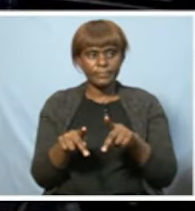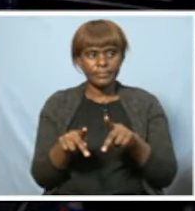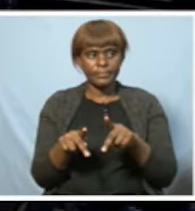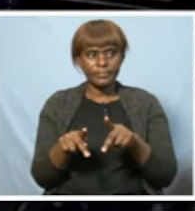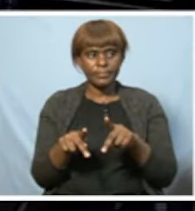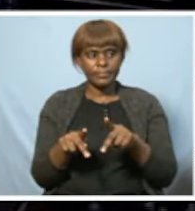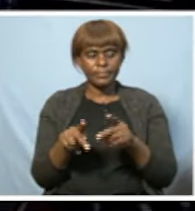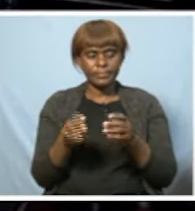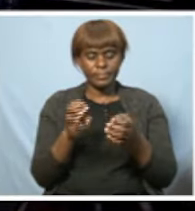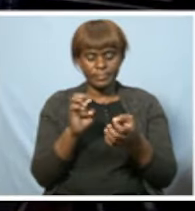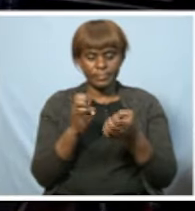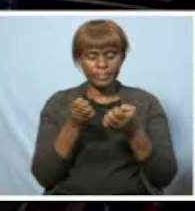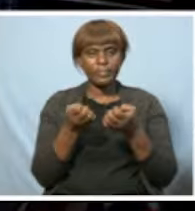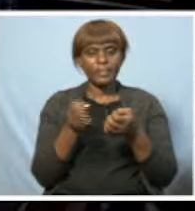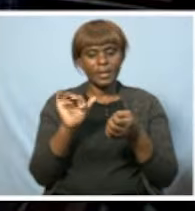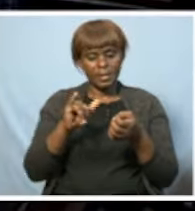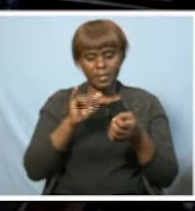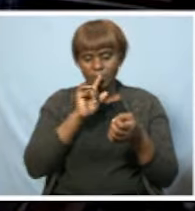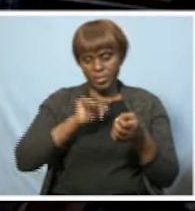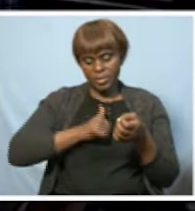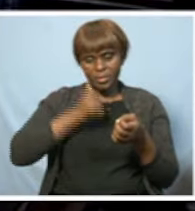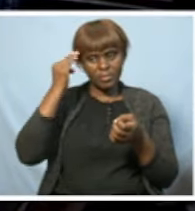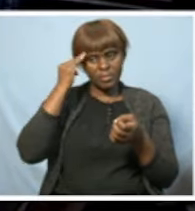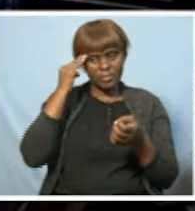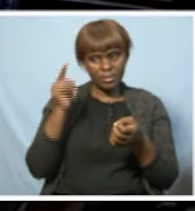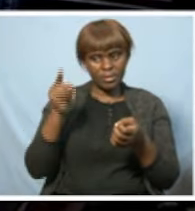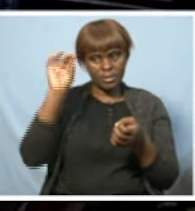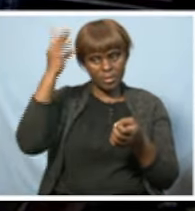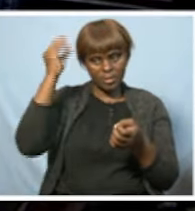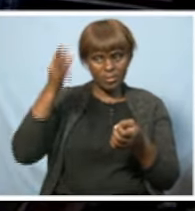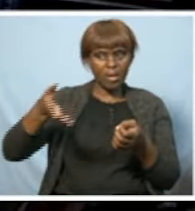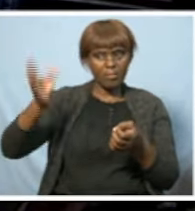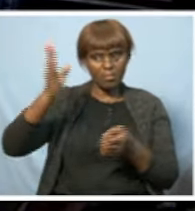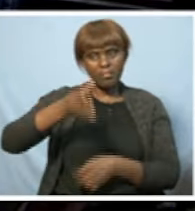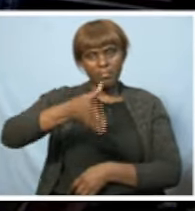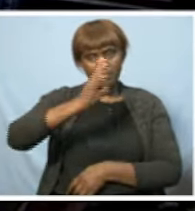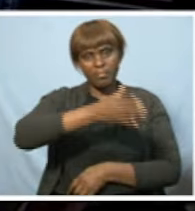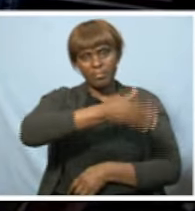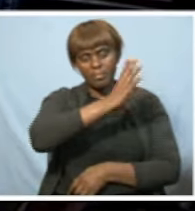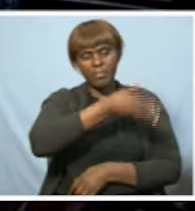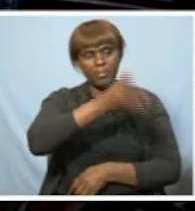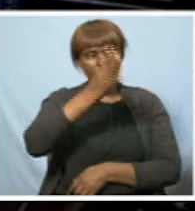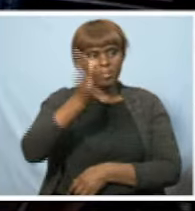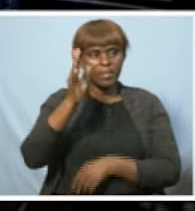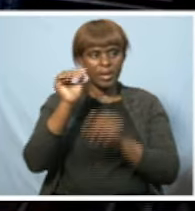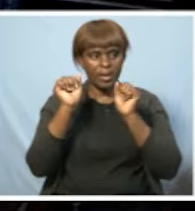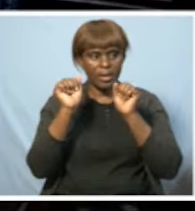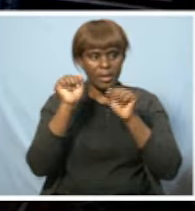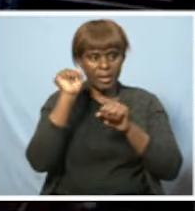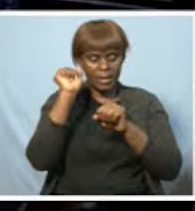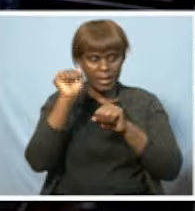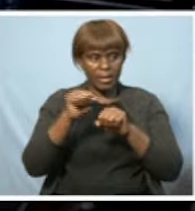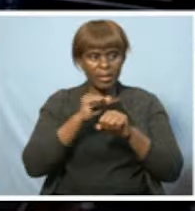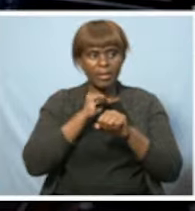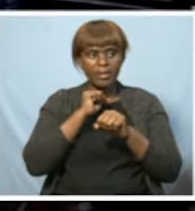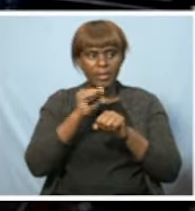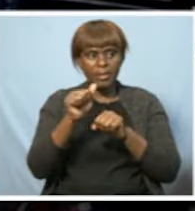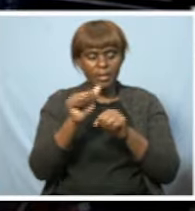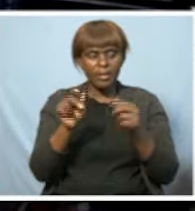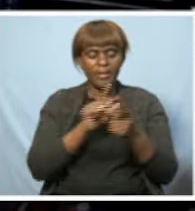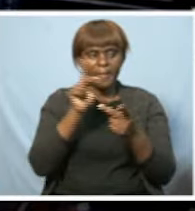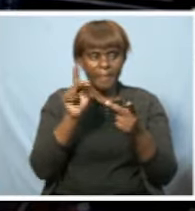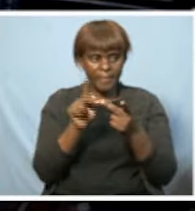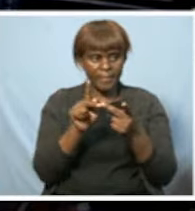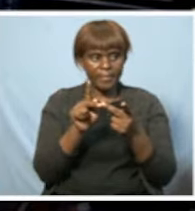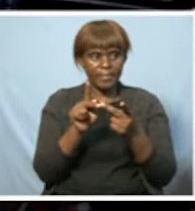even if we know an ambulance is a mobile unit, it cannot be considered